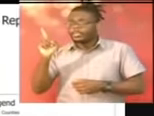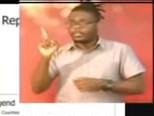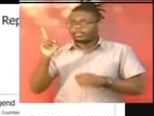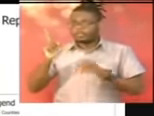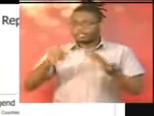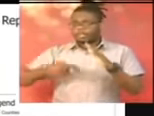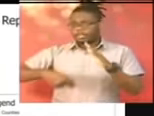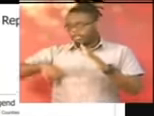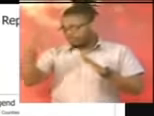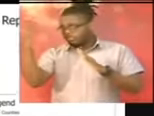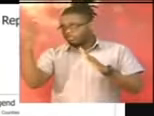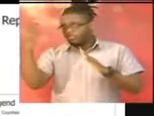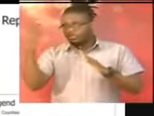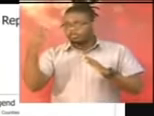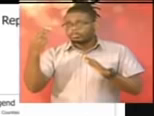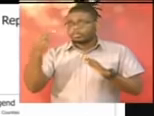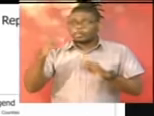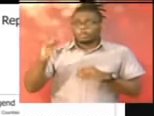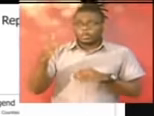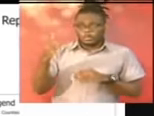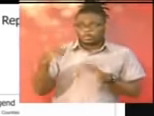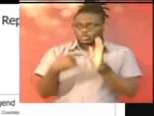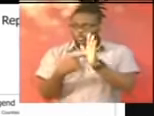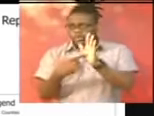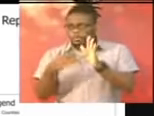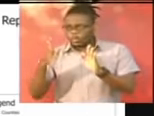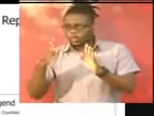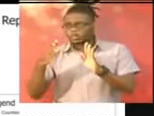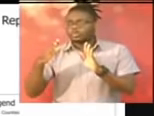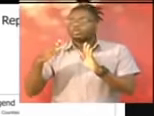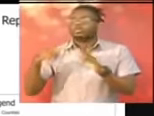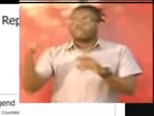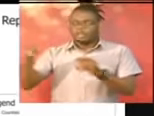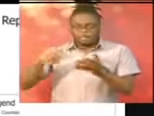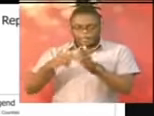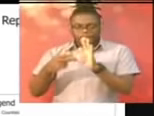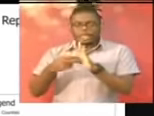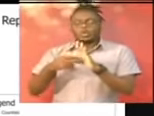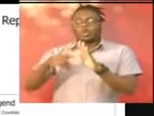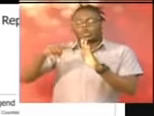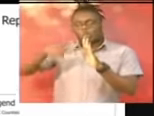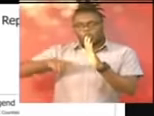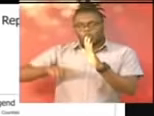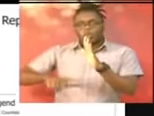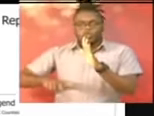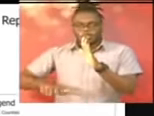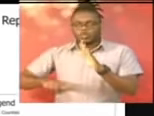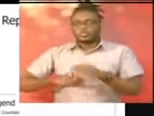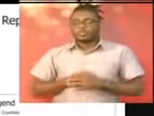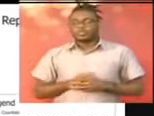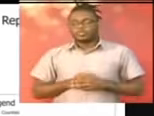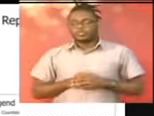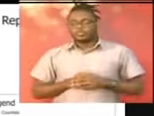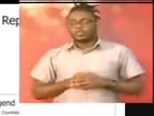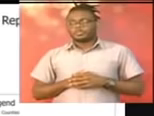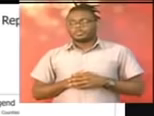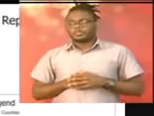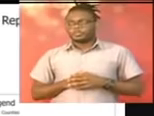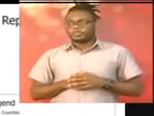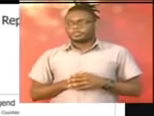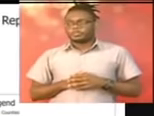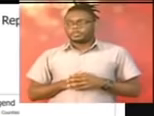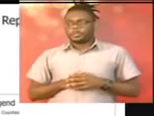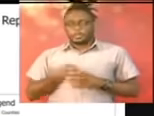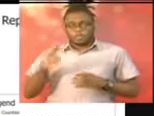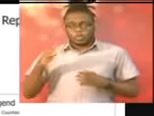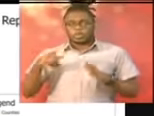colored white identify those areas which show no significant trend. So we cannot identify if there is a significant increase or decrease in those areas.